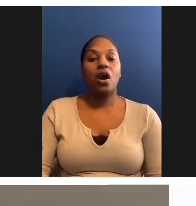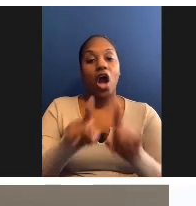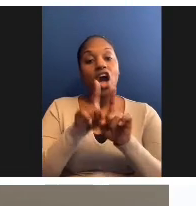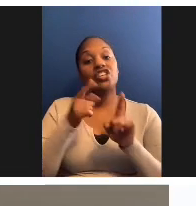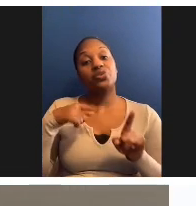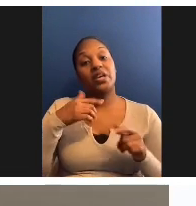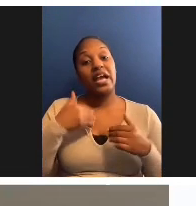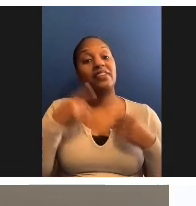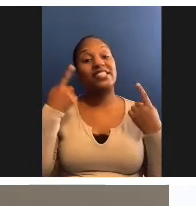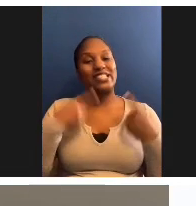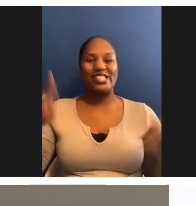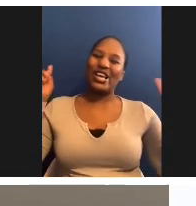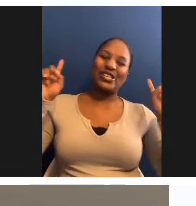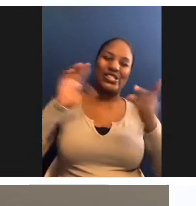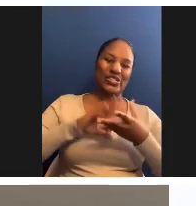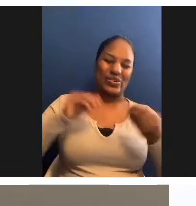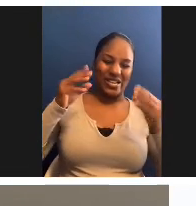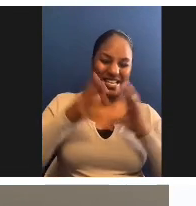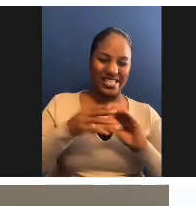At the last